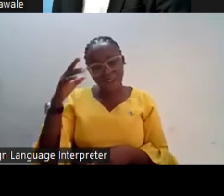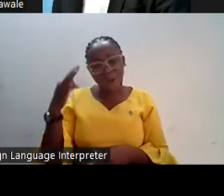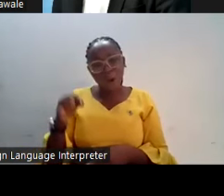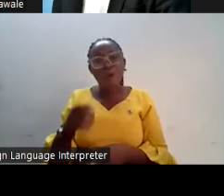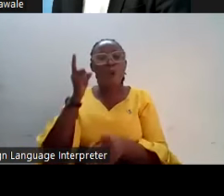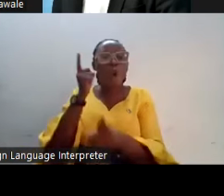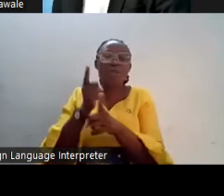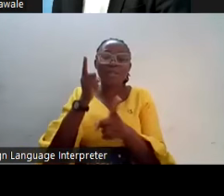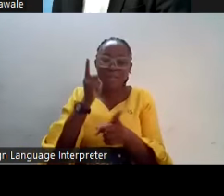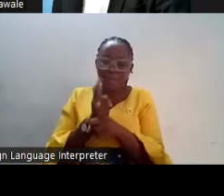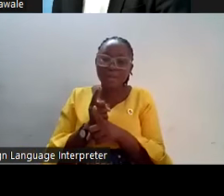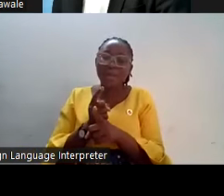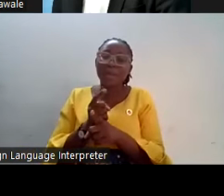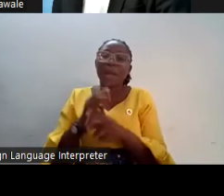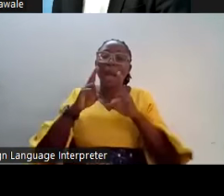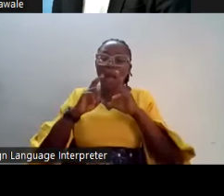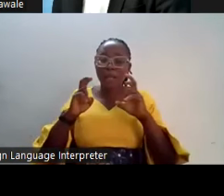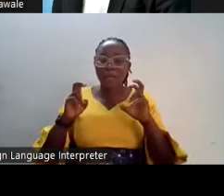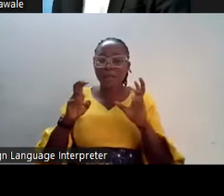assessments.